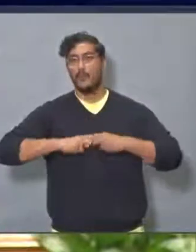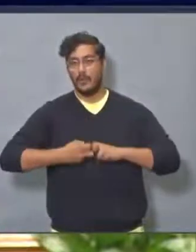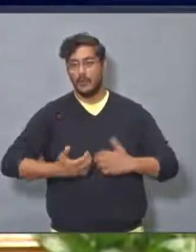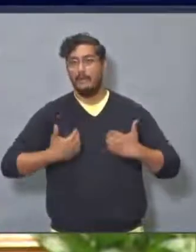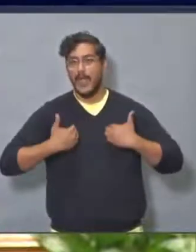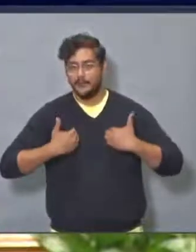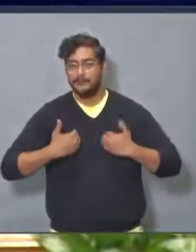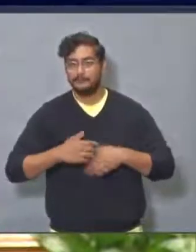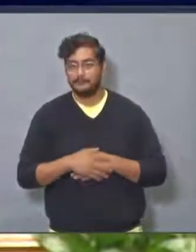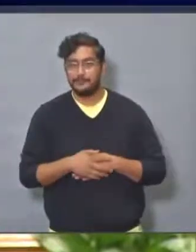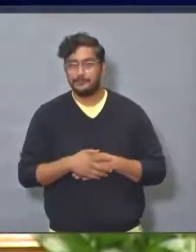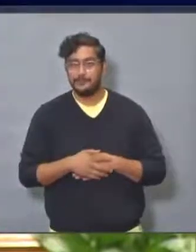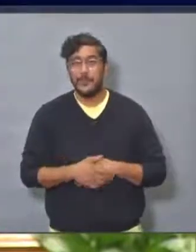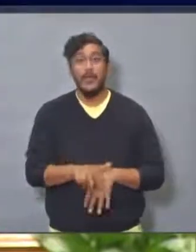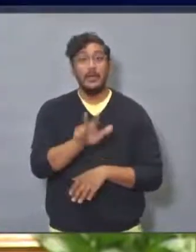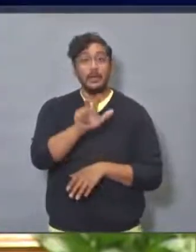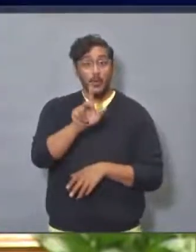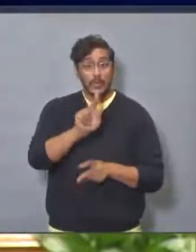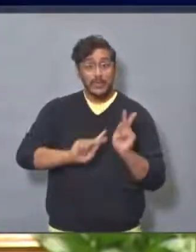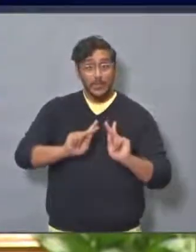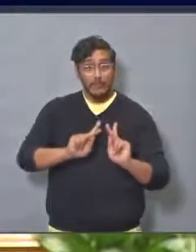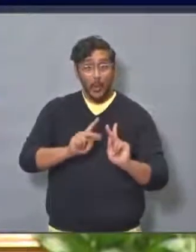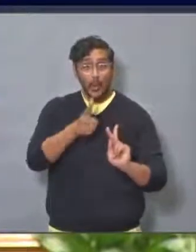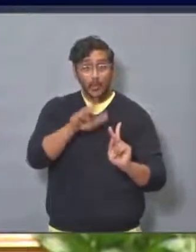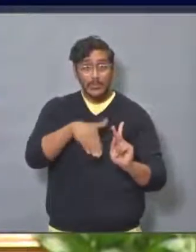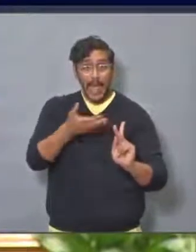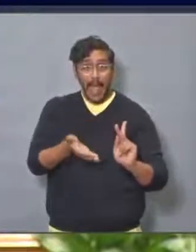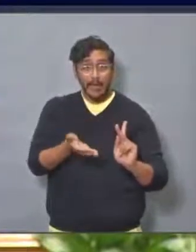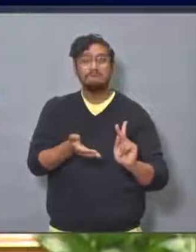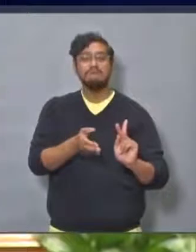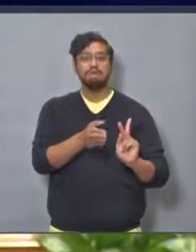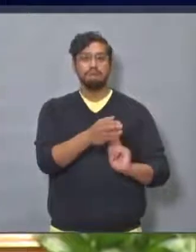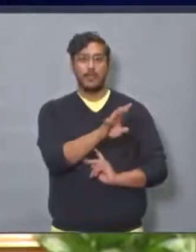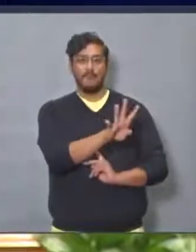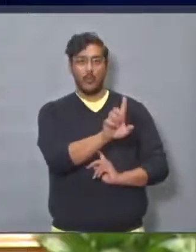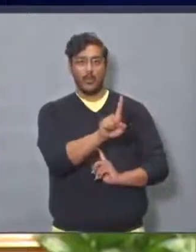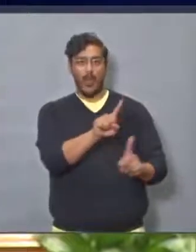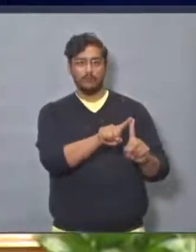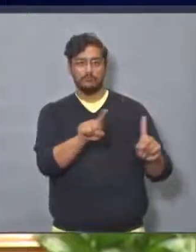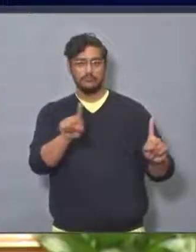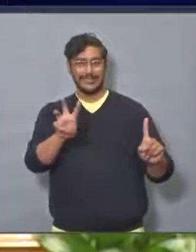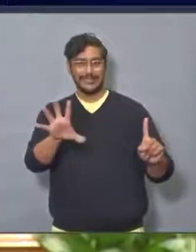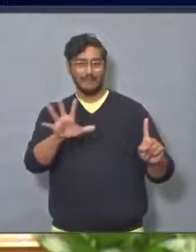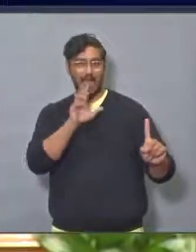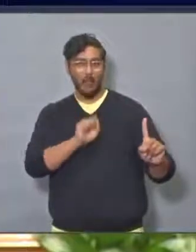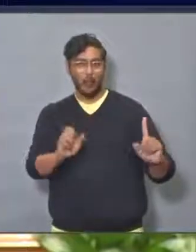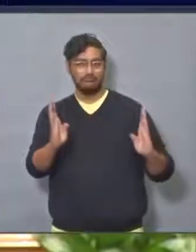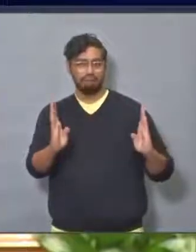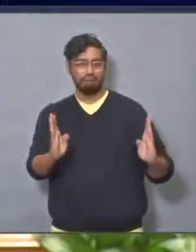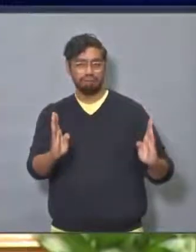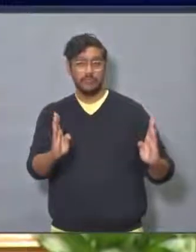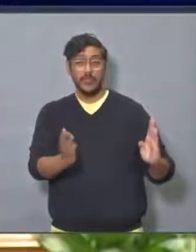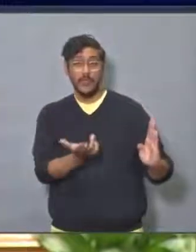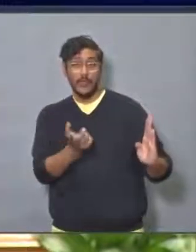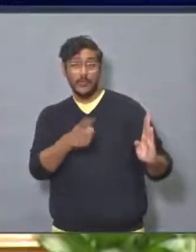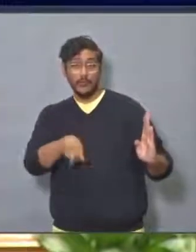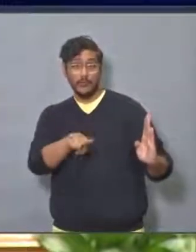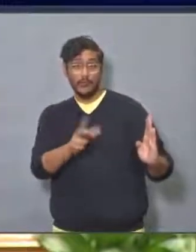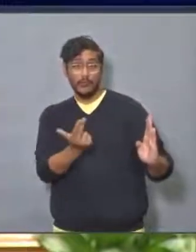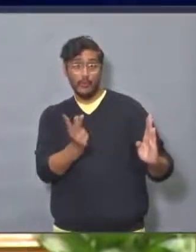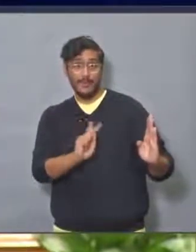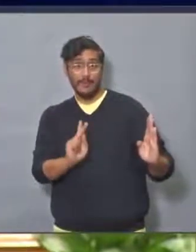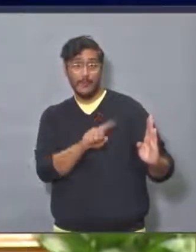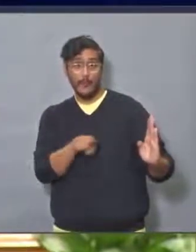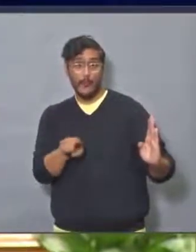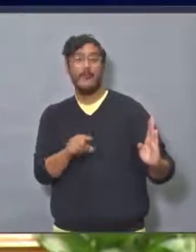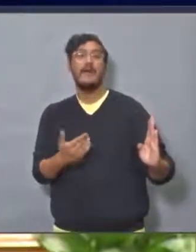conditions. 23 people who died are between the ages of 41 and 65, and 13 of the people in this age